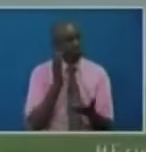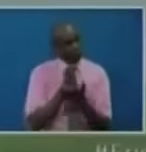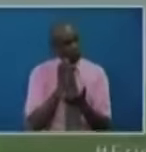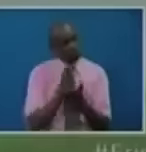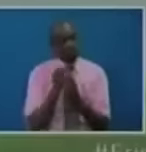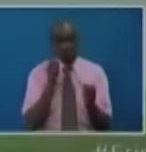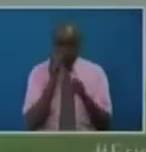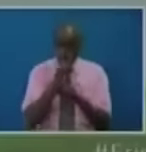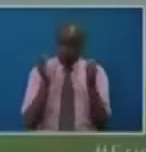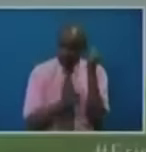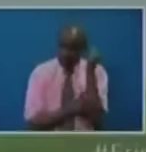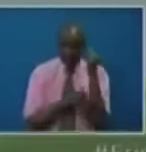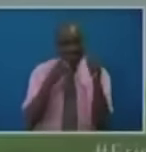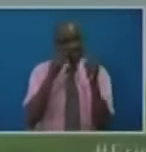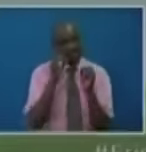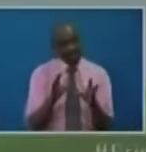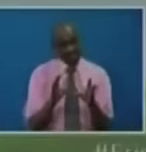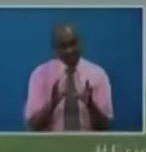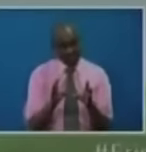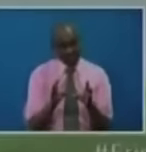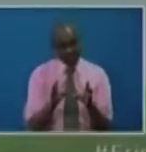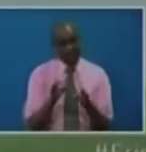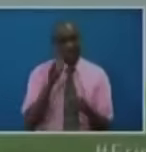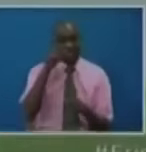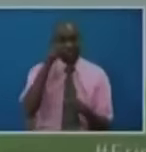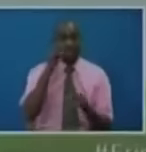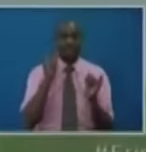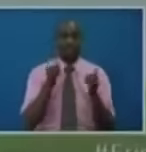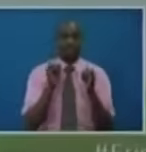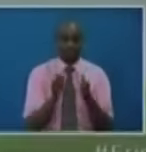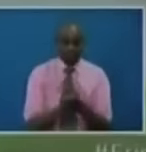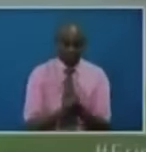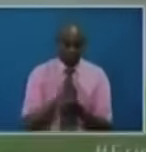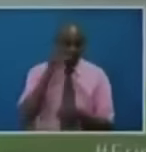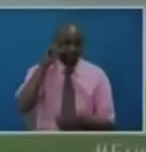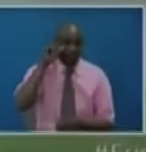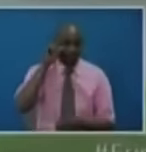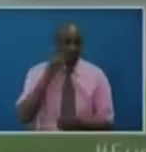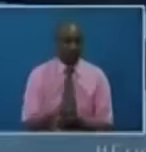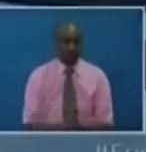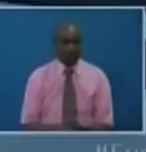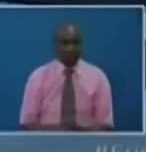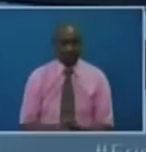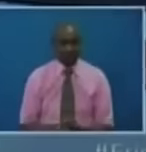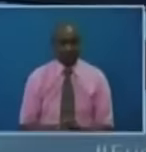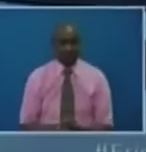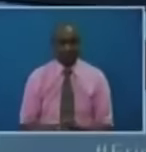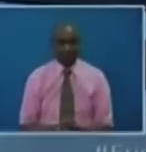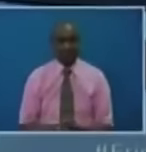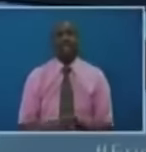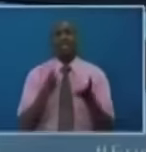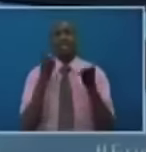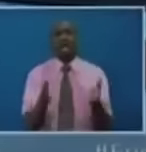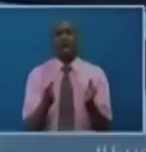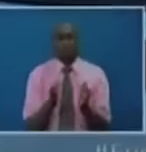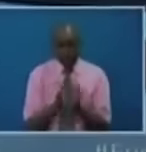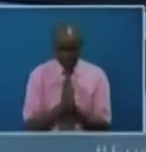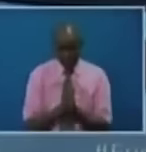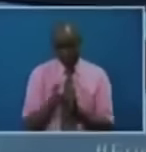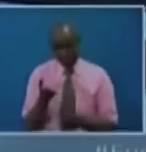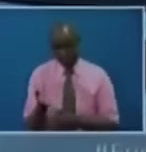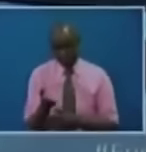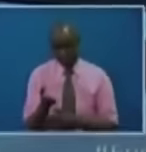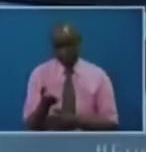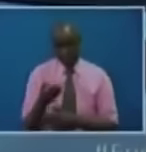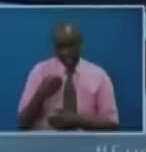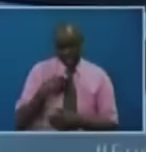devolution. Francis Otomoa, KTN News, Mombasa. Now, the Governor's Council has trained